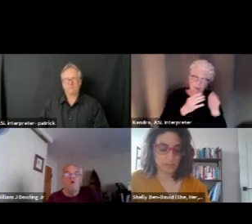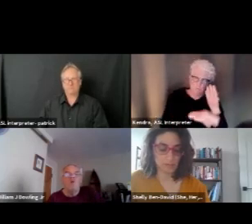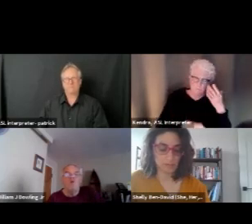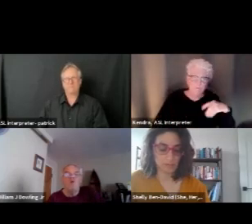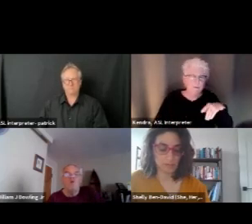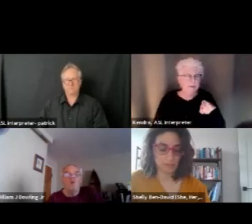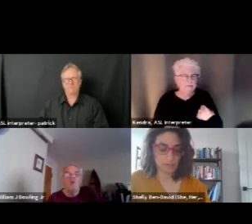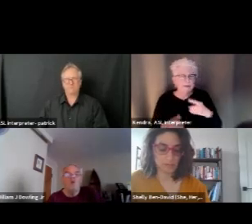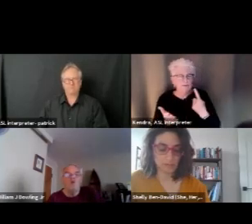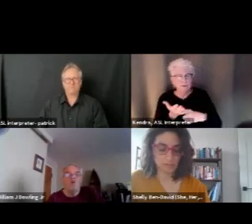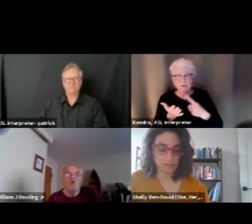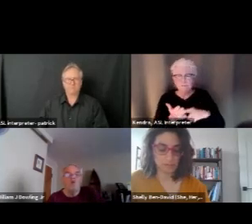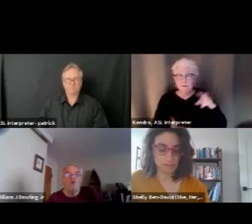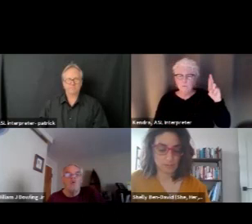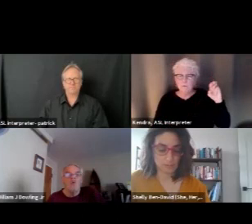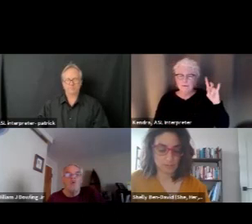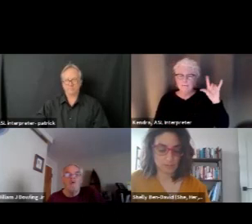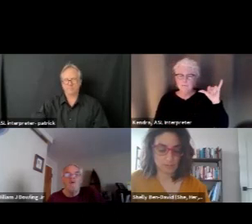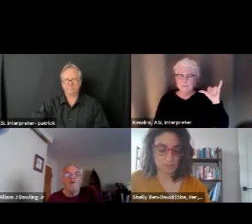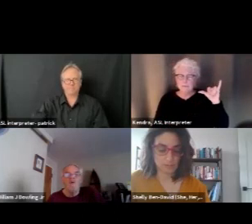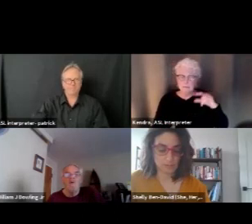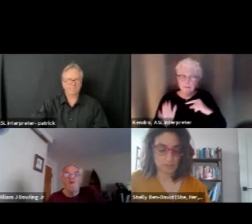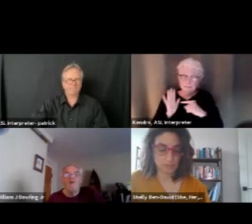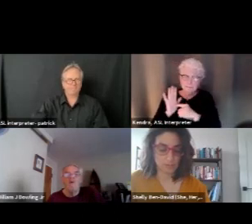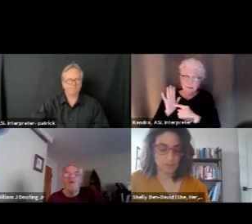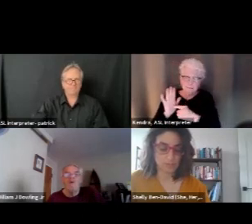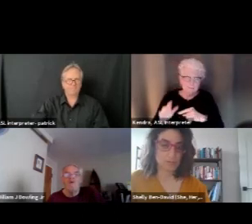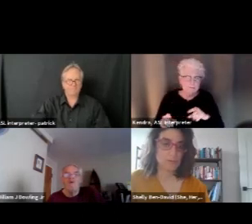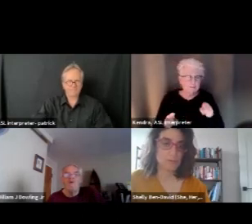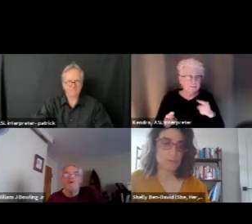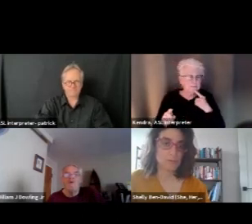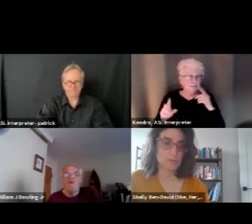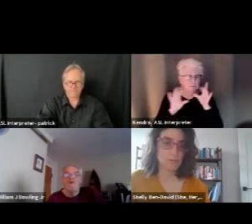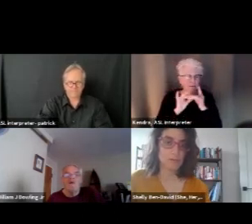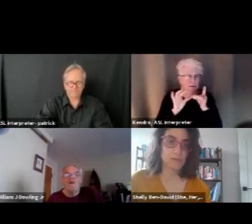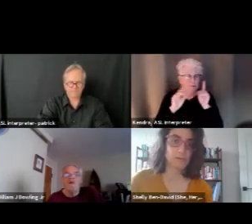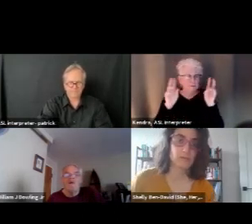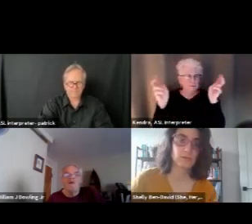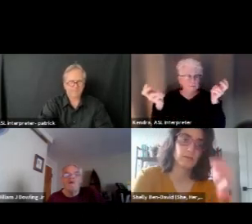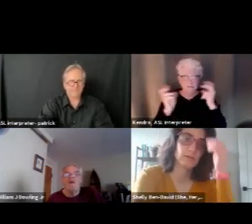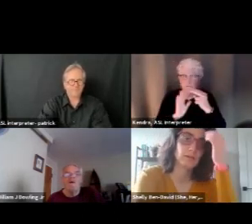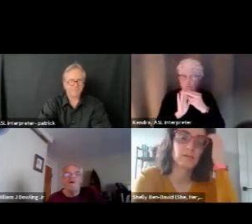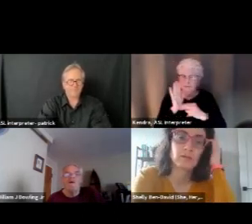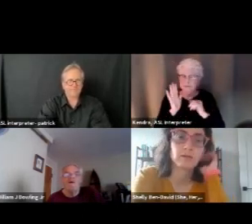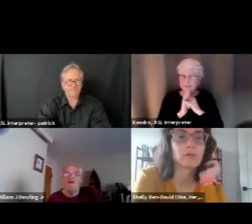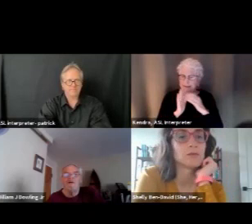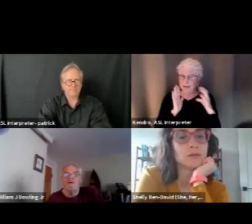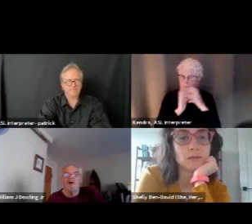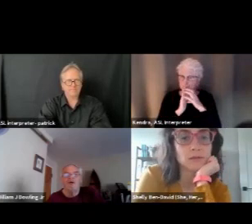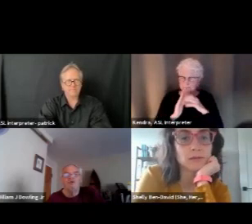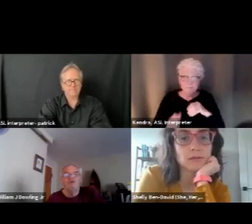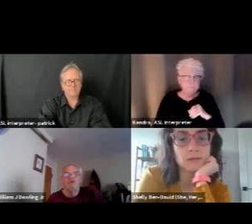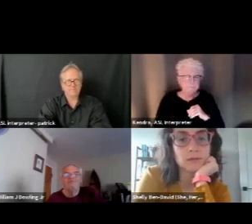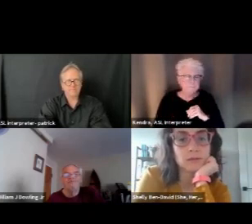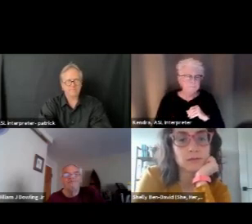had this to say about the relationship between post-traumatic growth and recovery. Post-traumatic growth studies and treatment frameworks tend